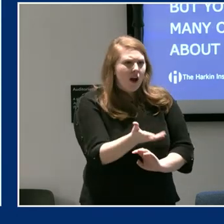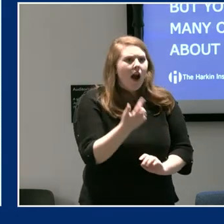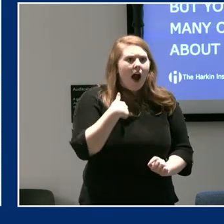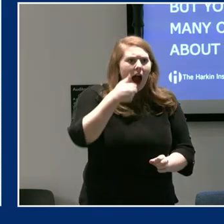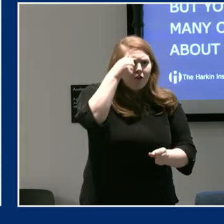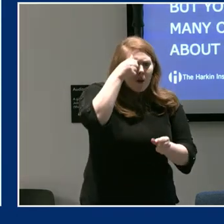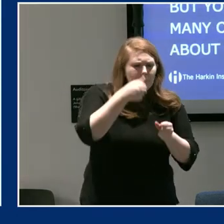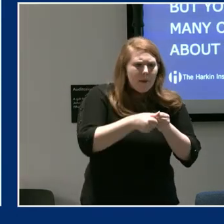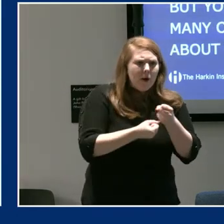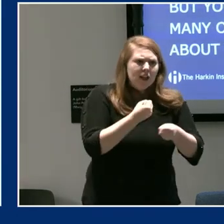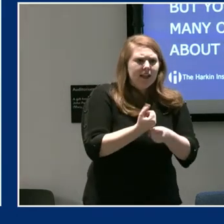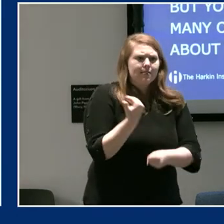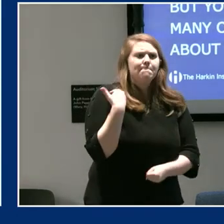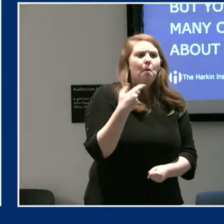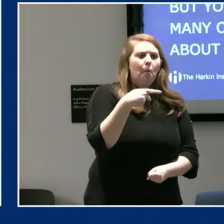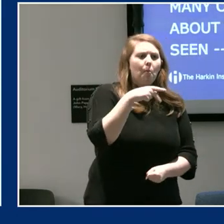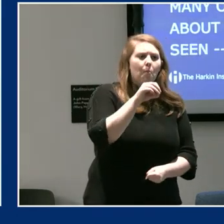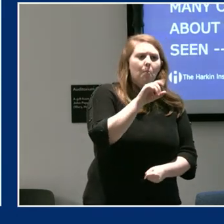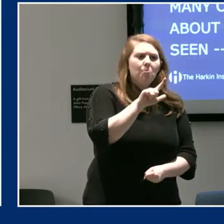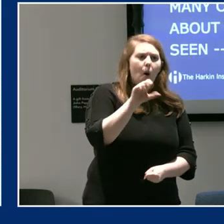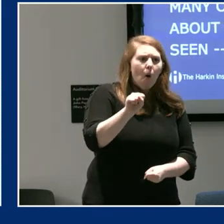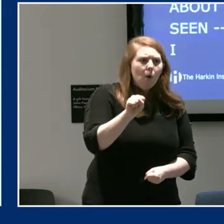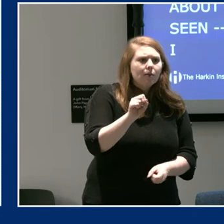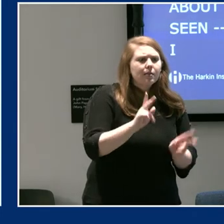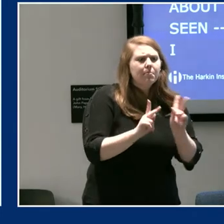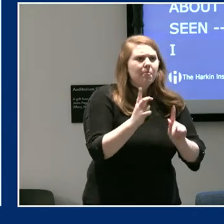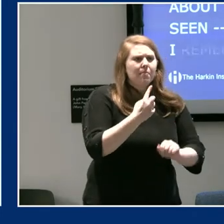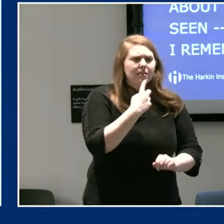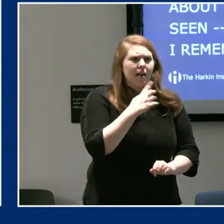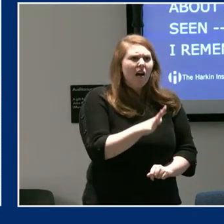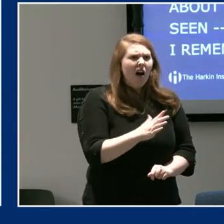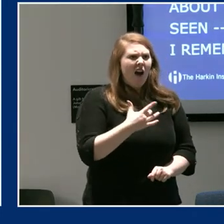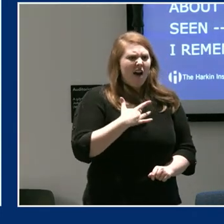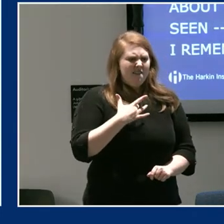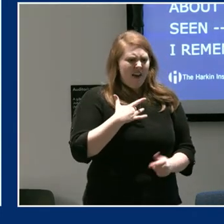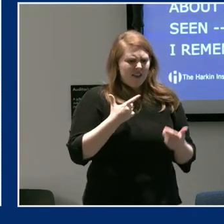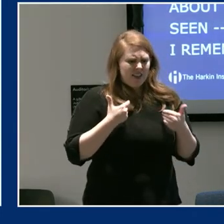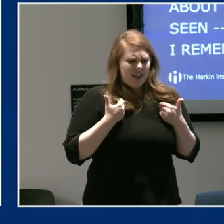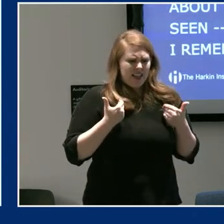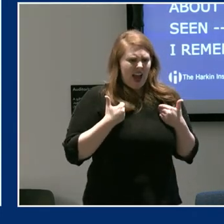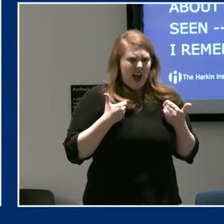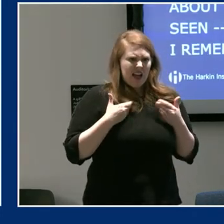ago, polls that younger wage earners felt